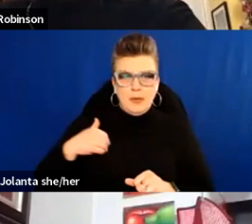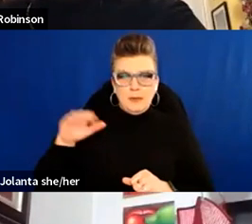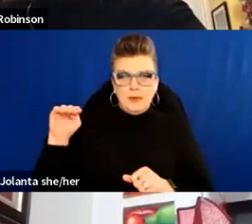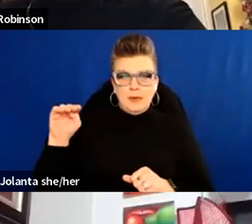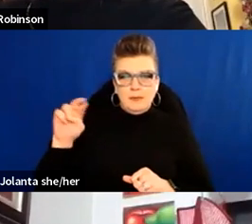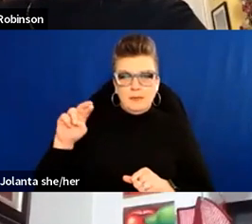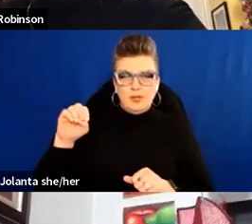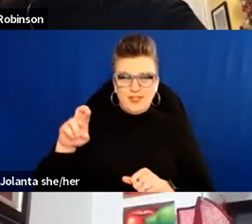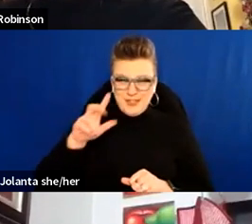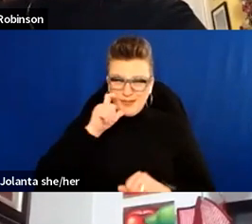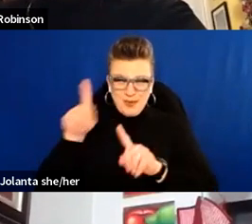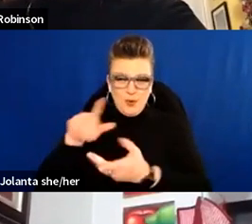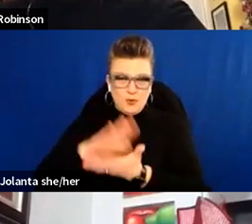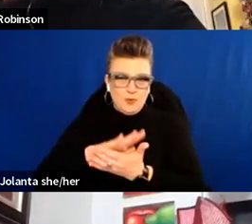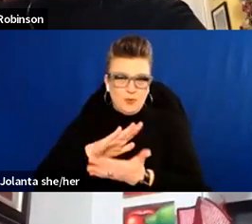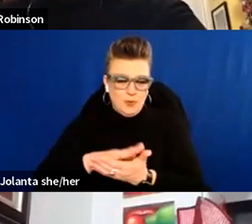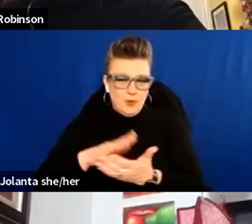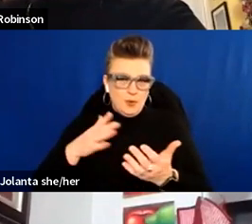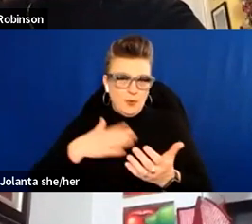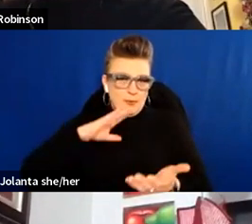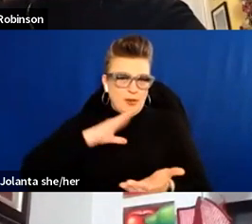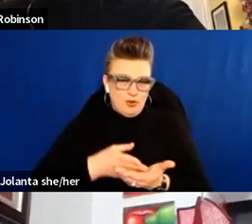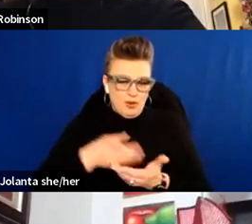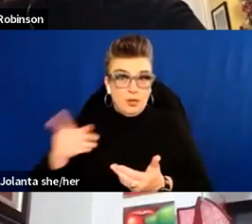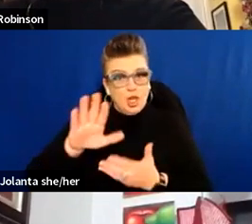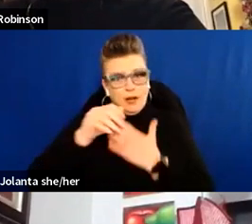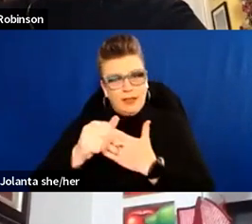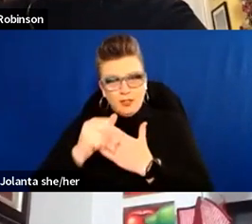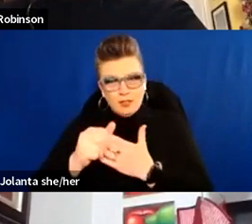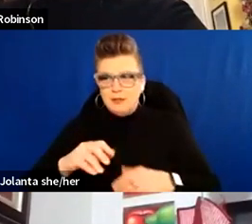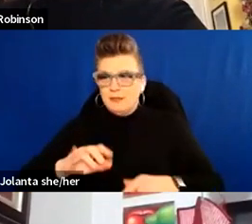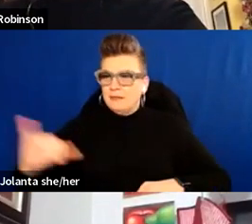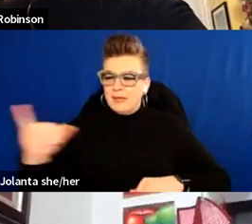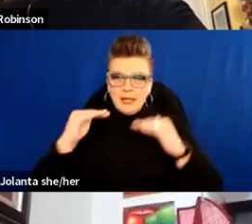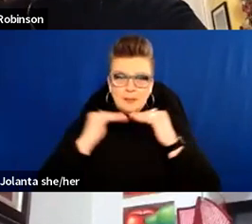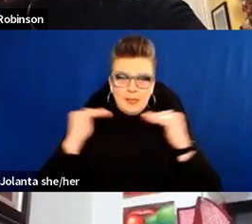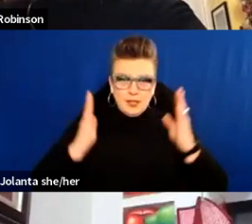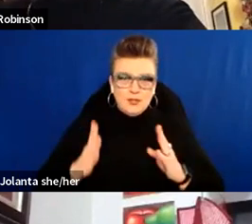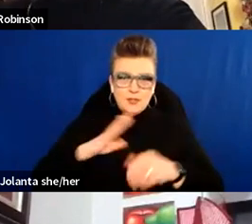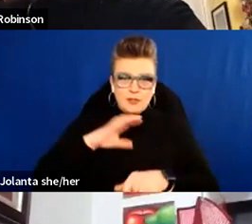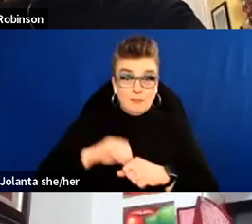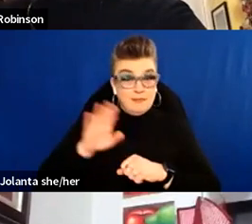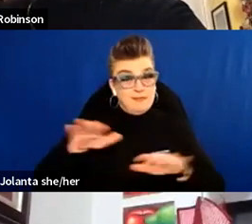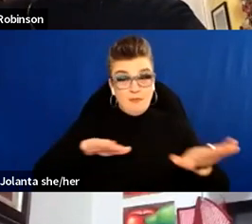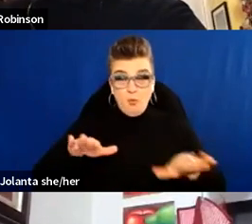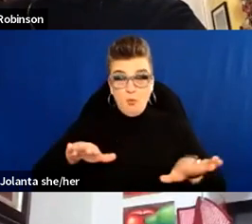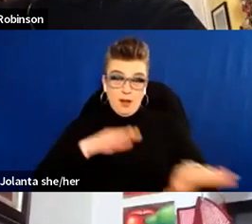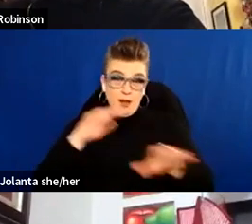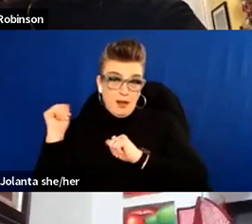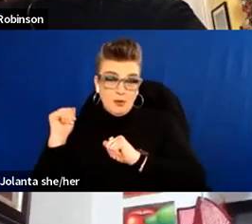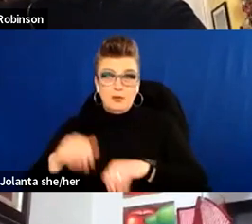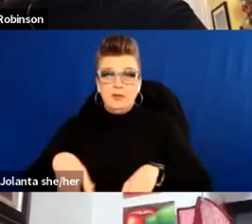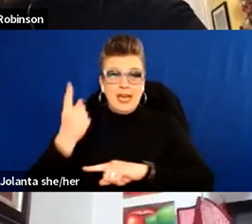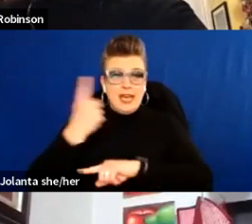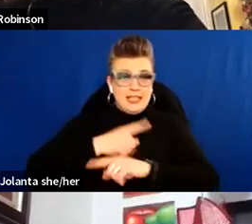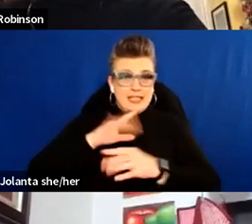school um and for her leadership and leadership of all of her fellow peers in their walkout and their advocacy and their day of action it was